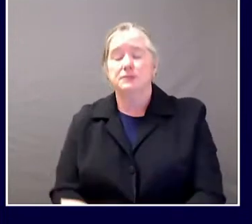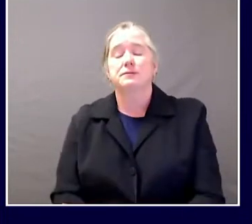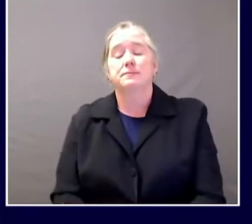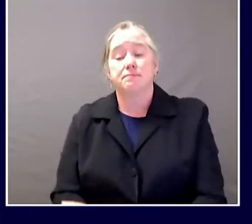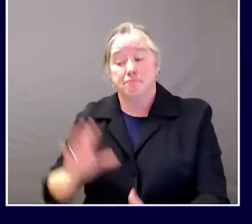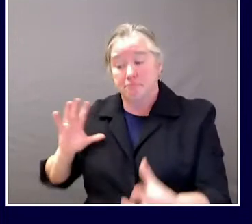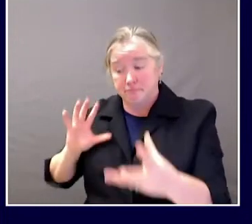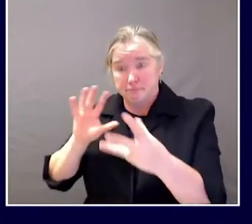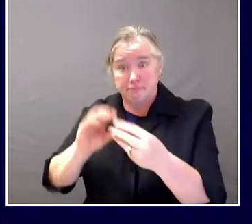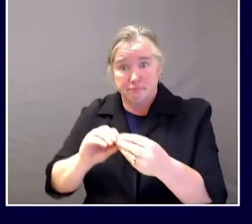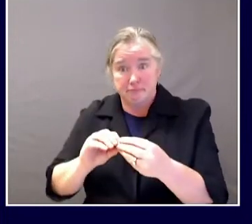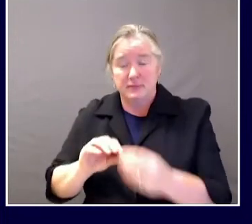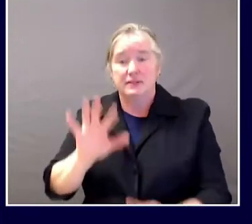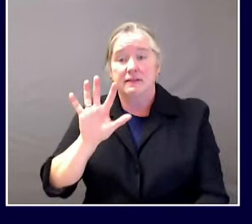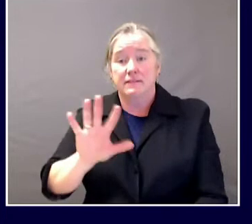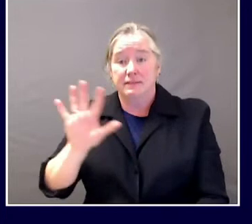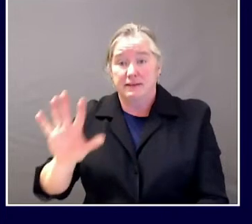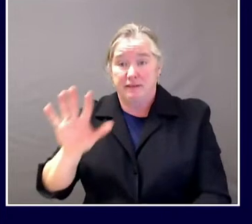Maine,